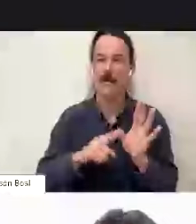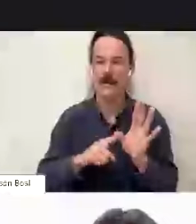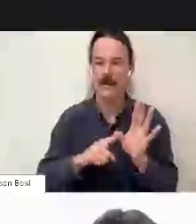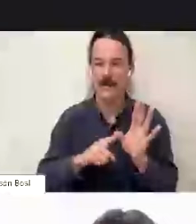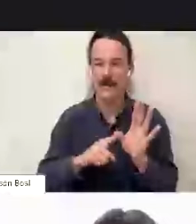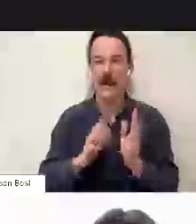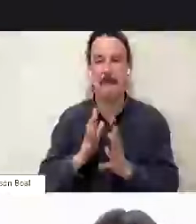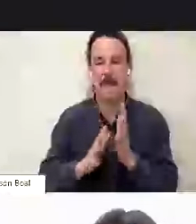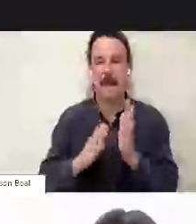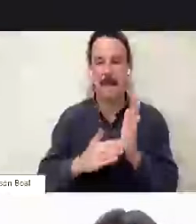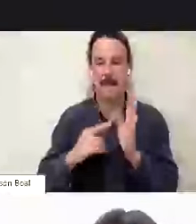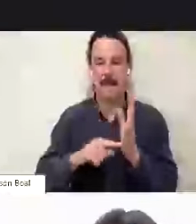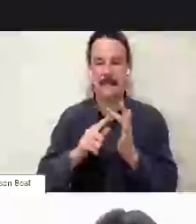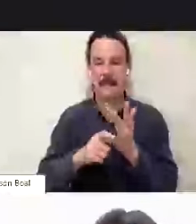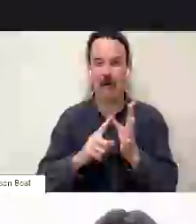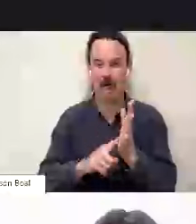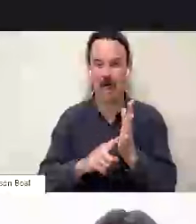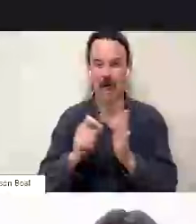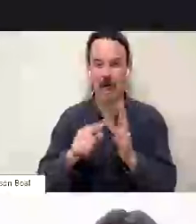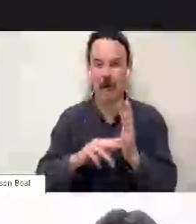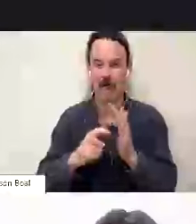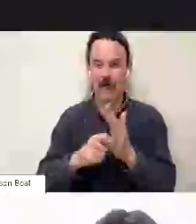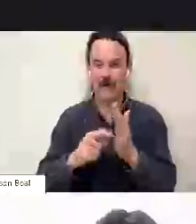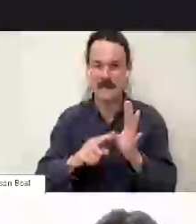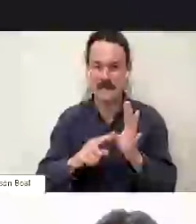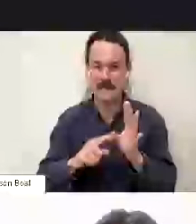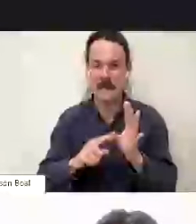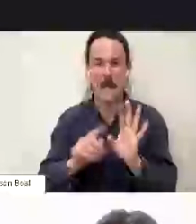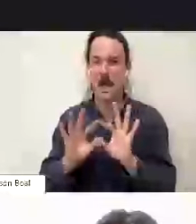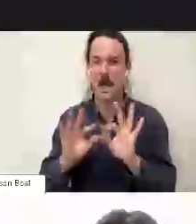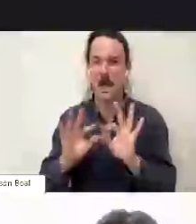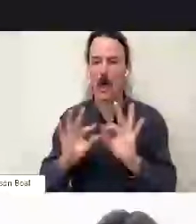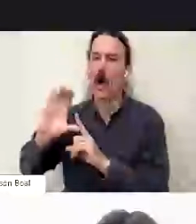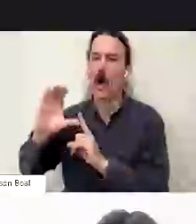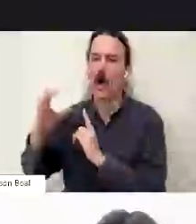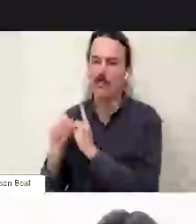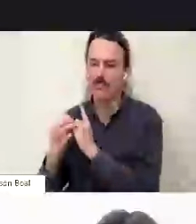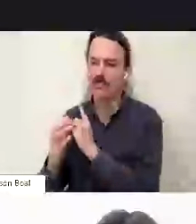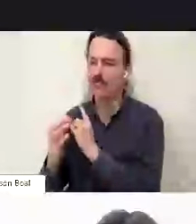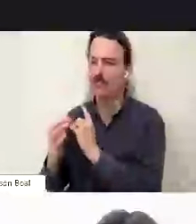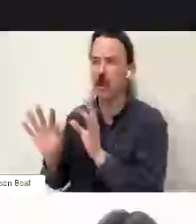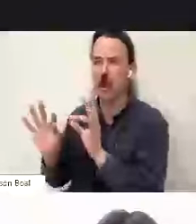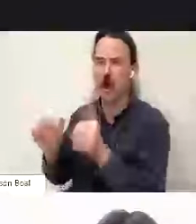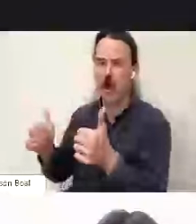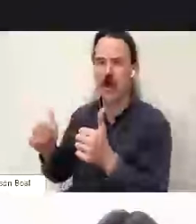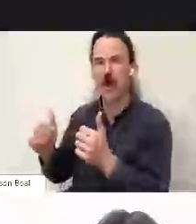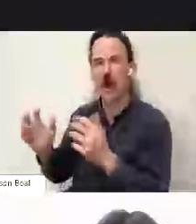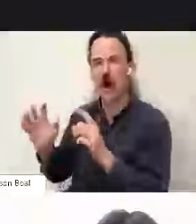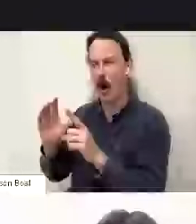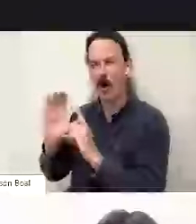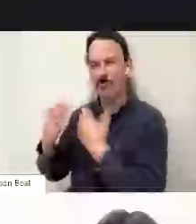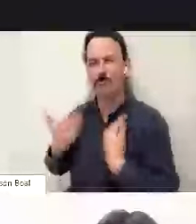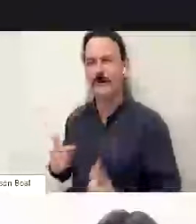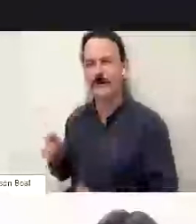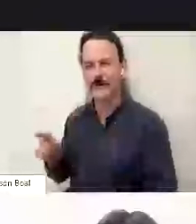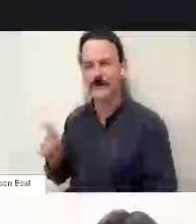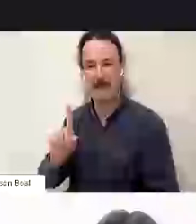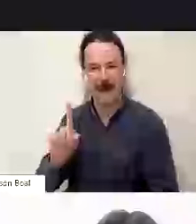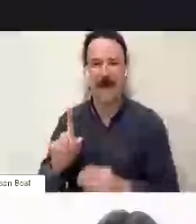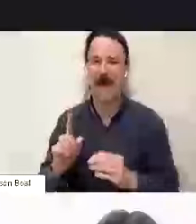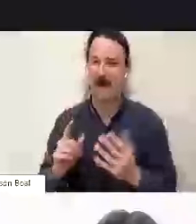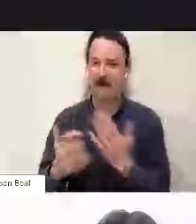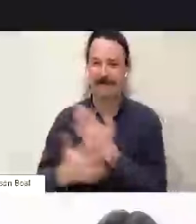material poverty. So understanding that many of our people with disability live day